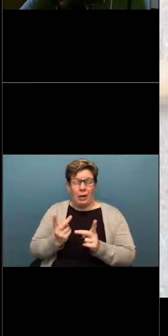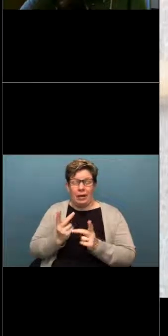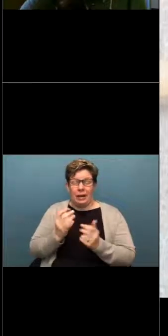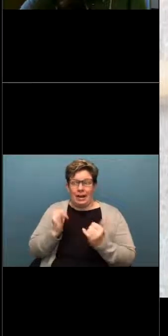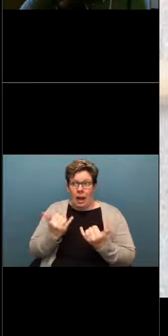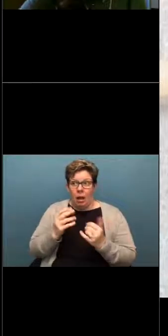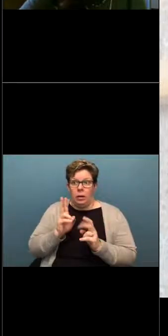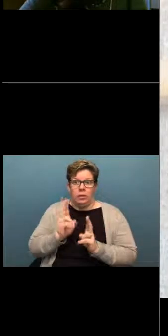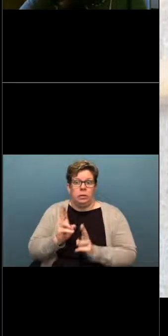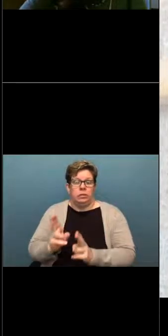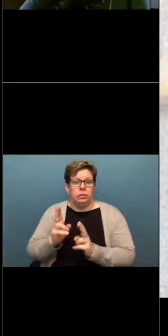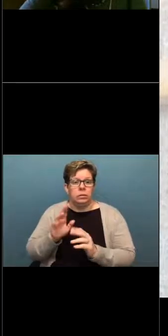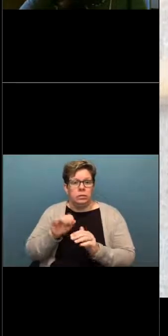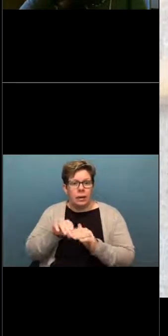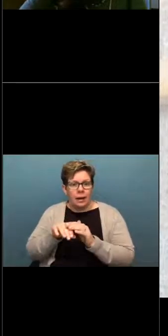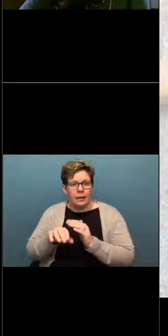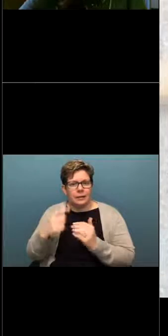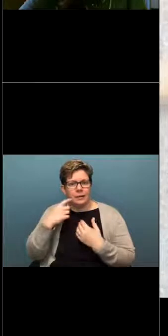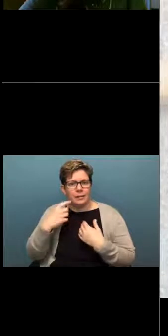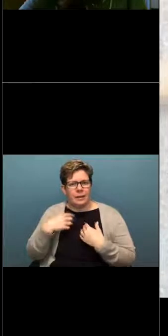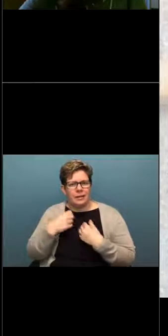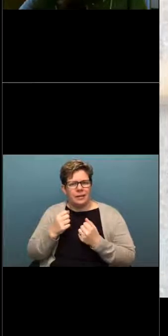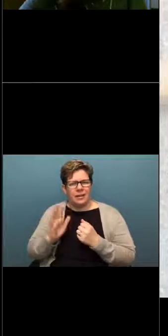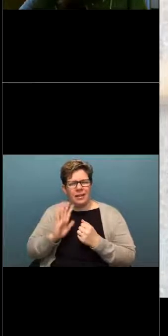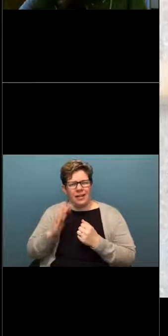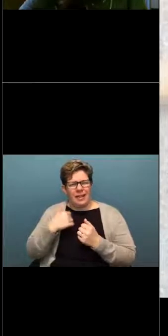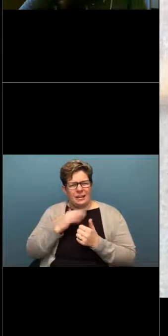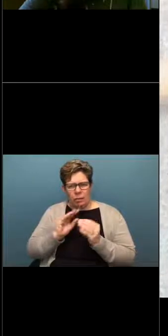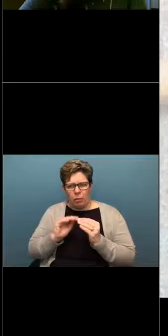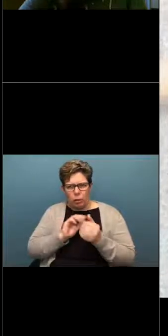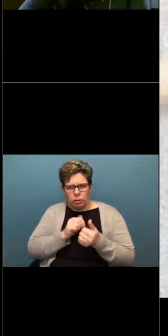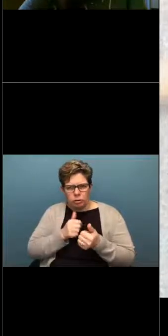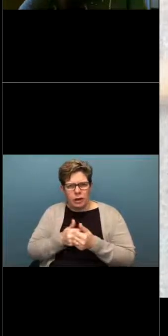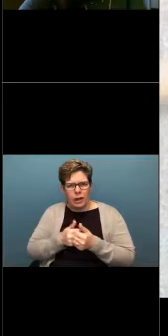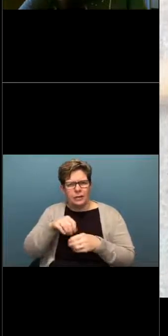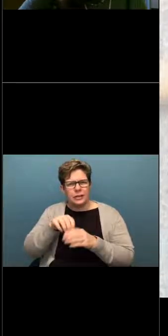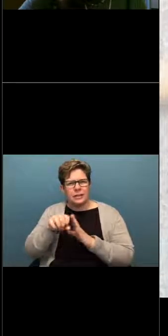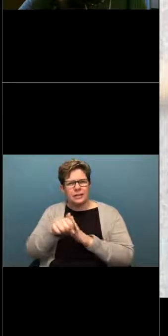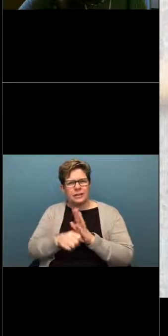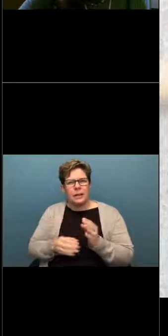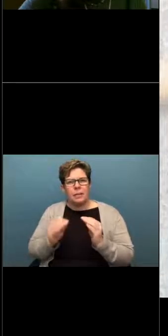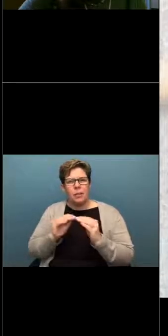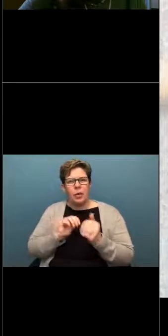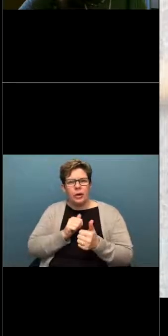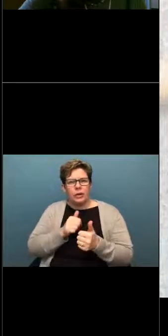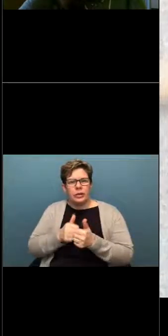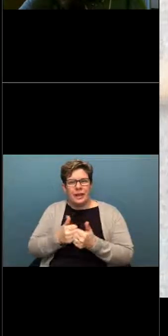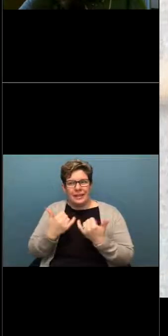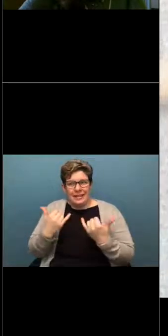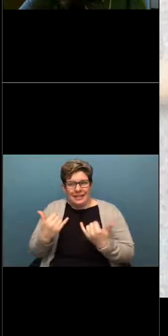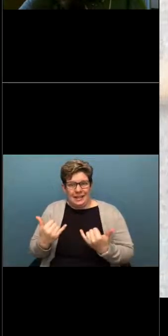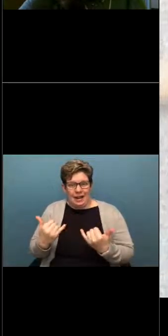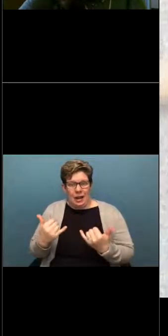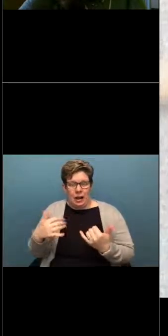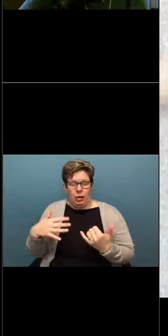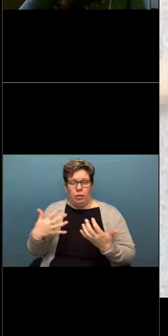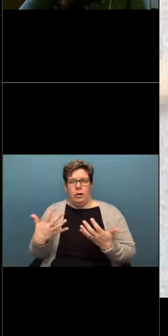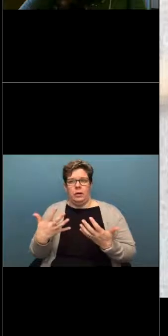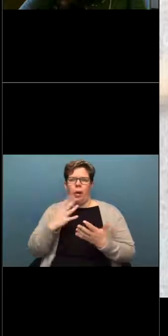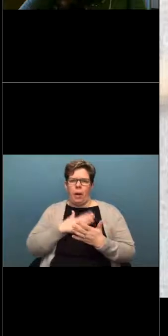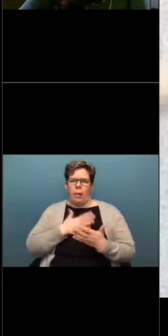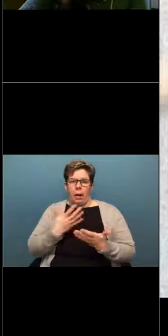things that have historically been challenging in our state, there may be even more challenges in this space. So just wanted to acknowledge